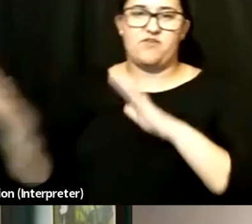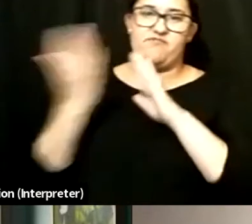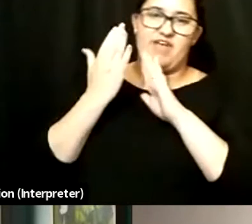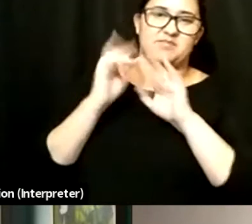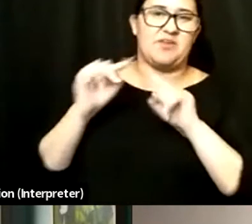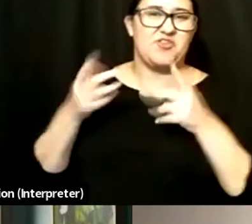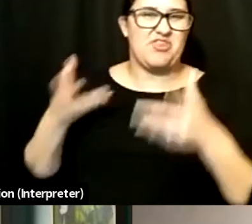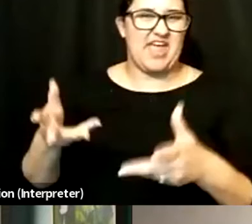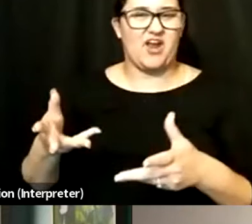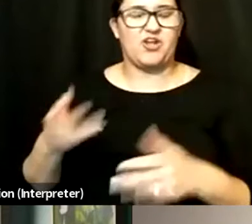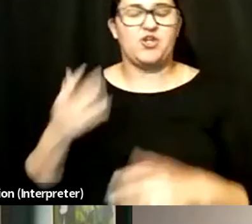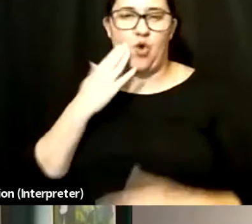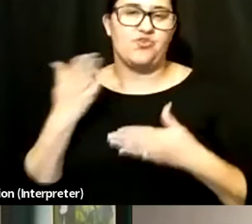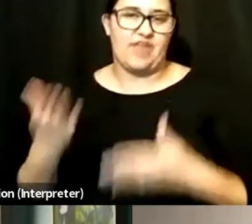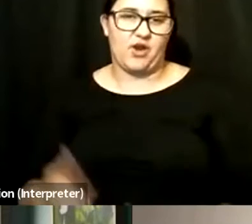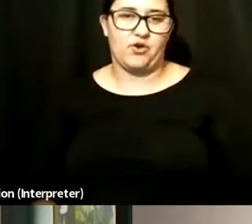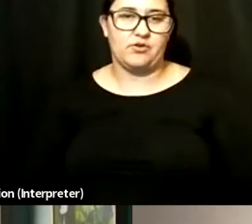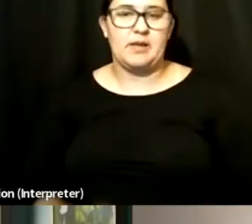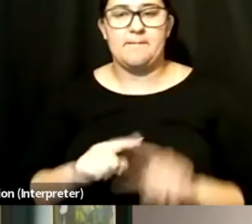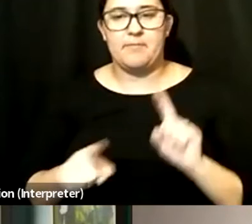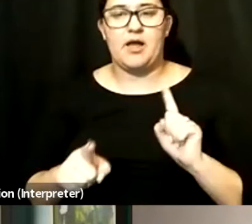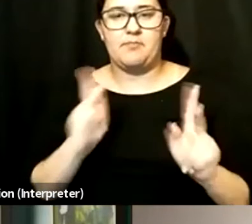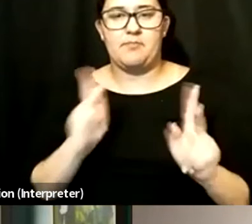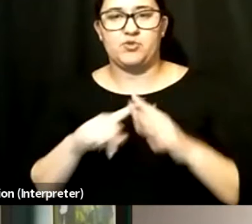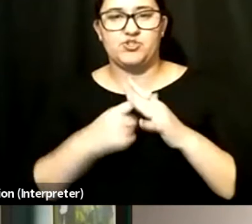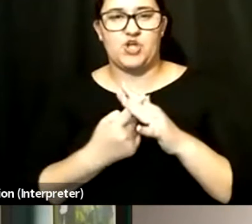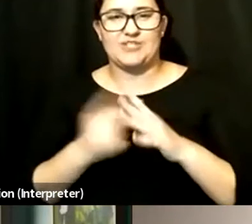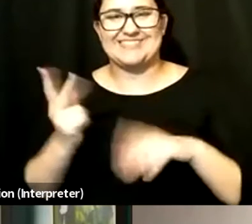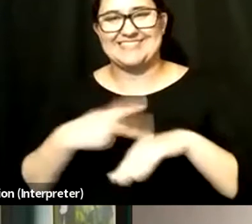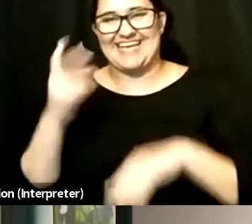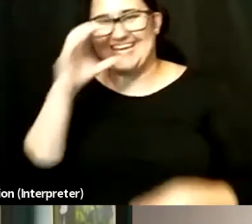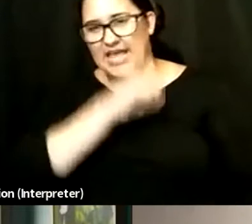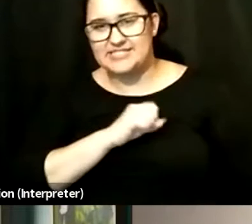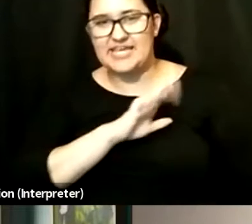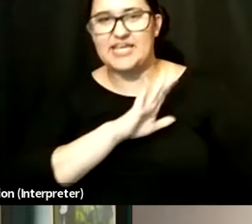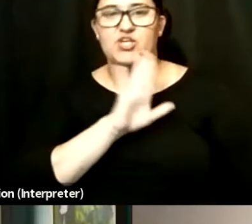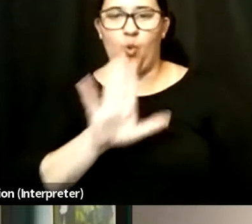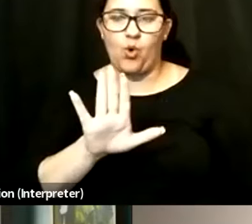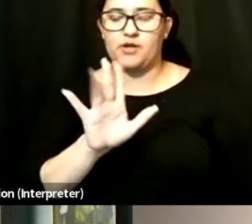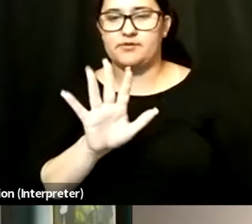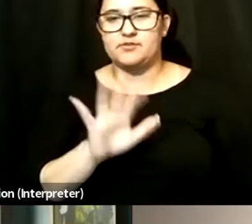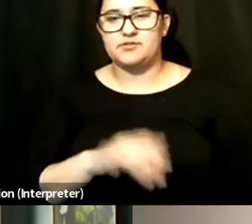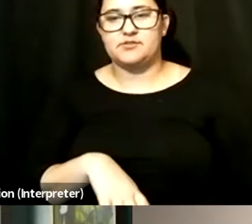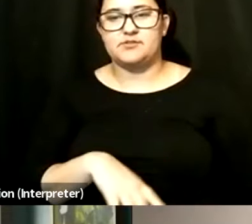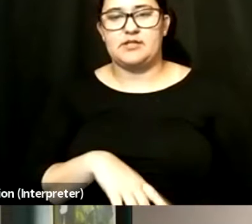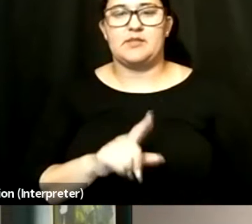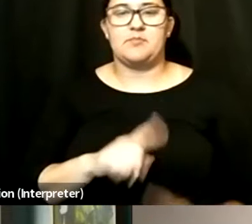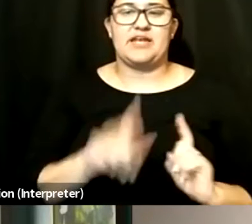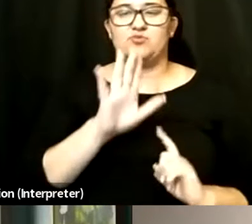and you know they're there. But everybody's sort of second guessing your sort of perspective on the